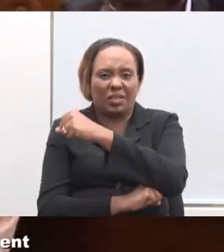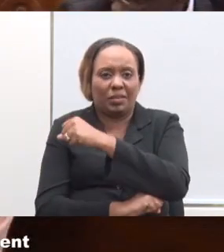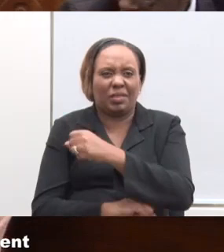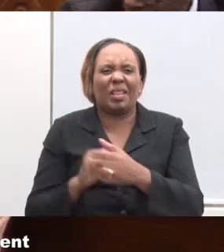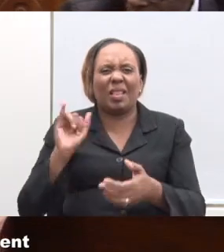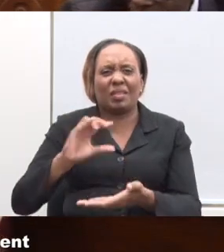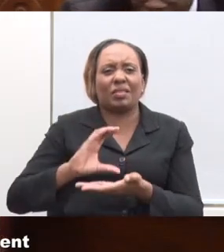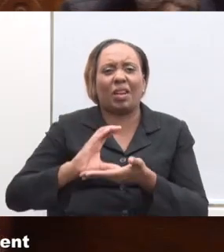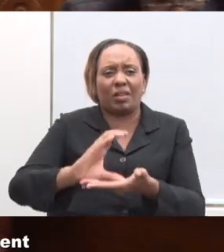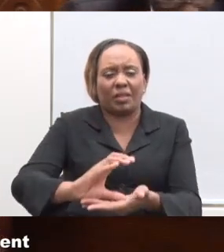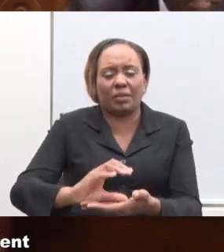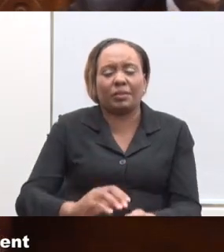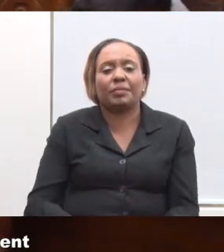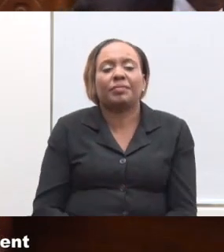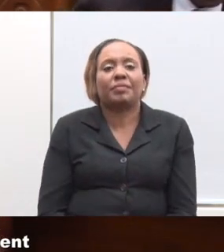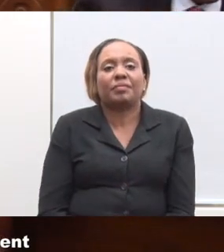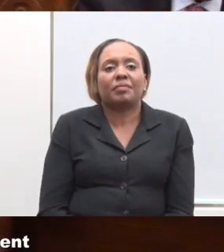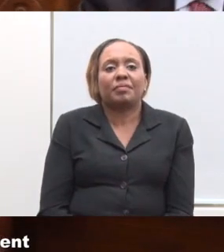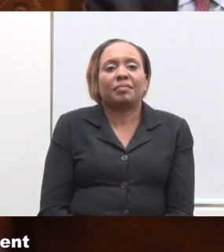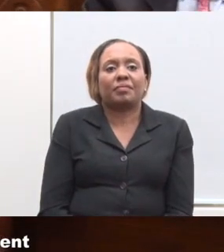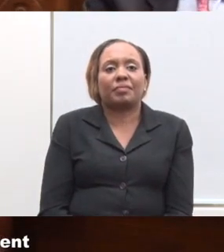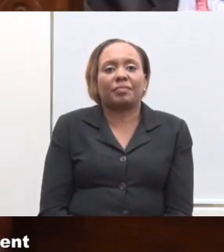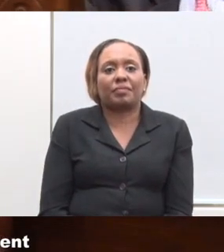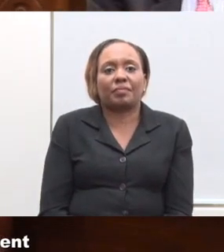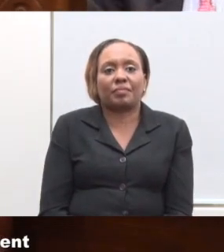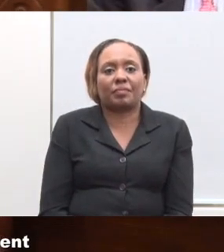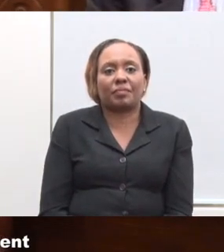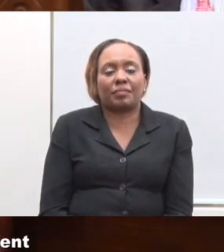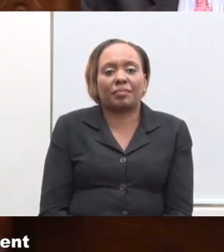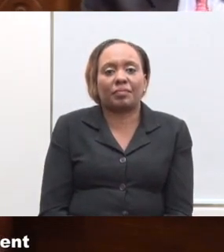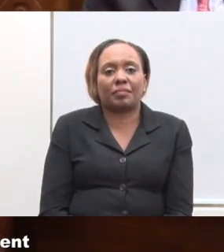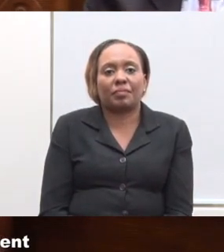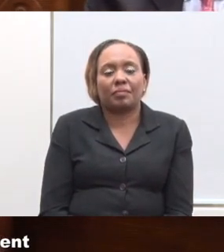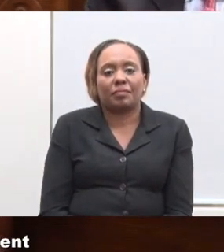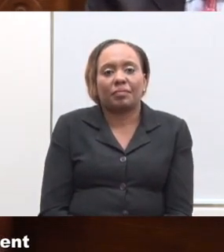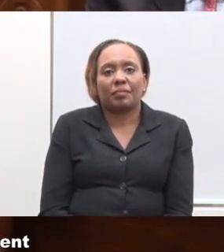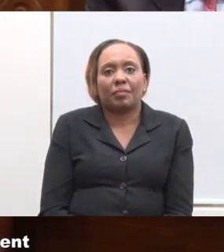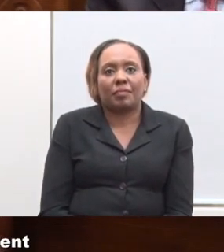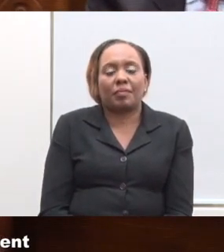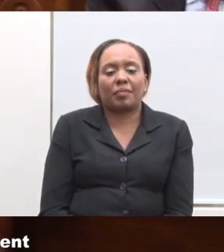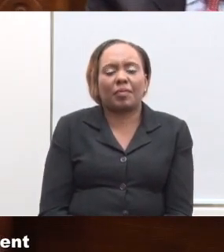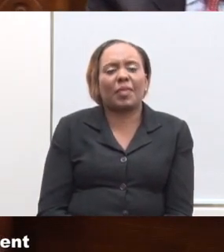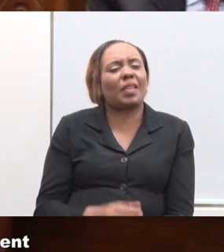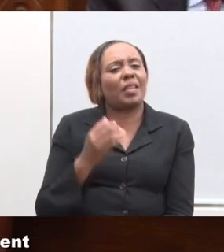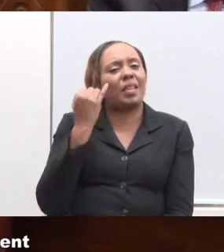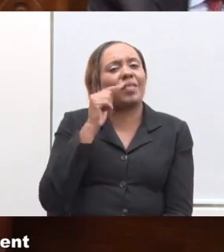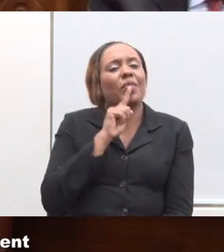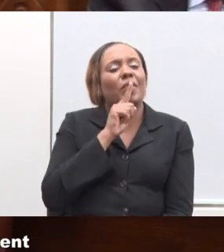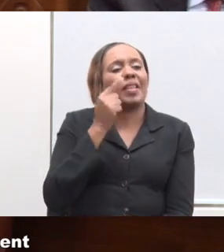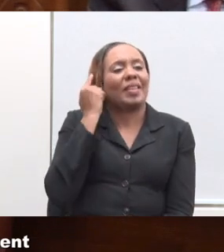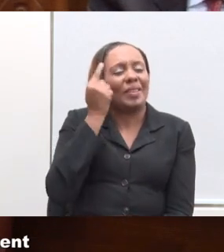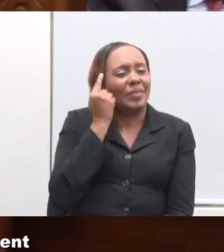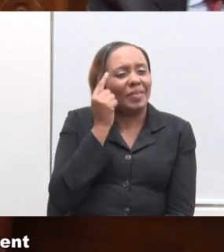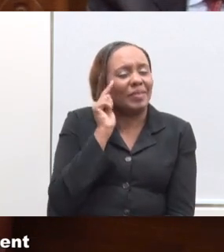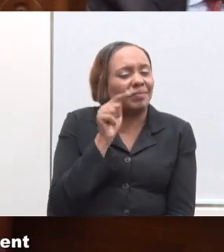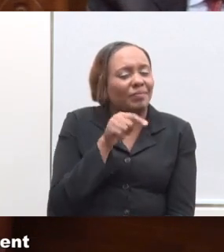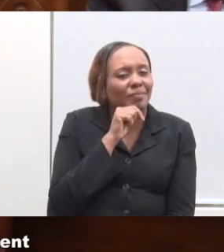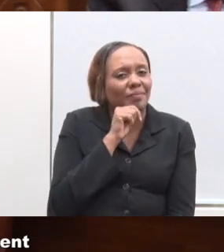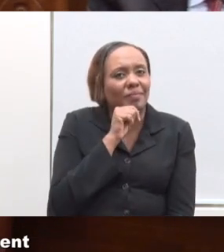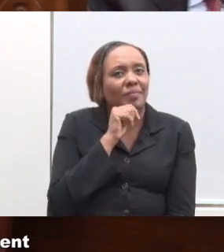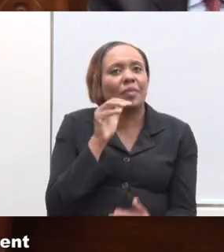And if we think about it, I am told by my officials that there are